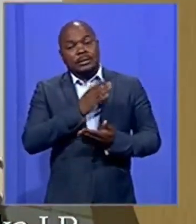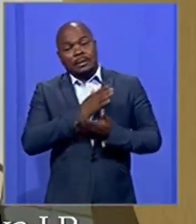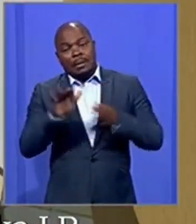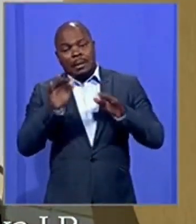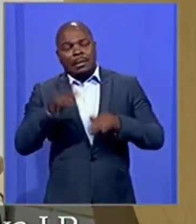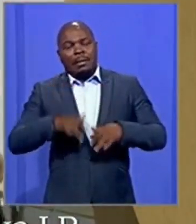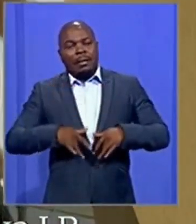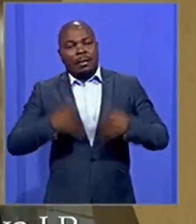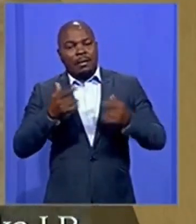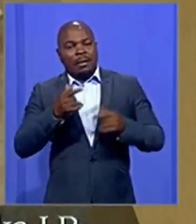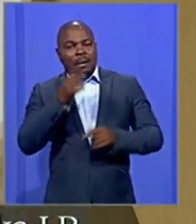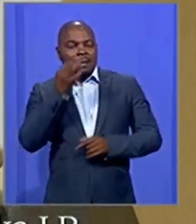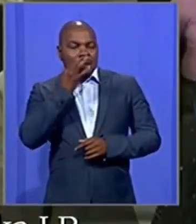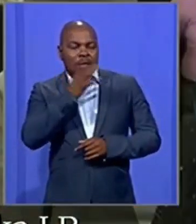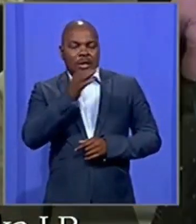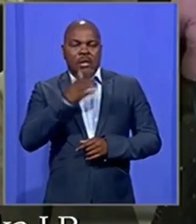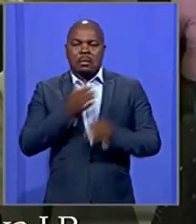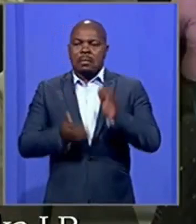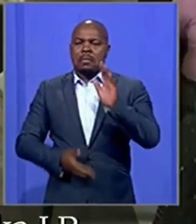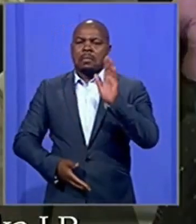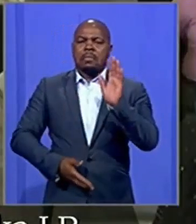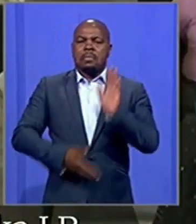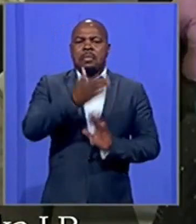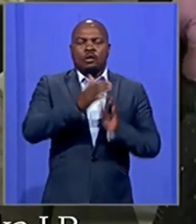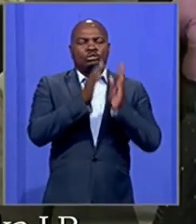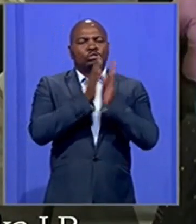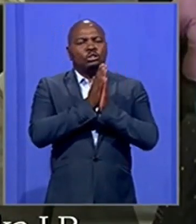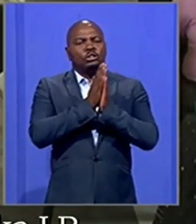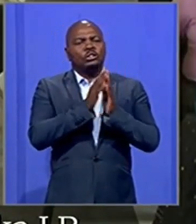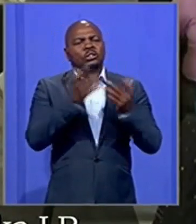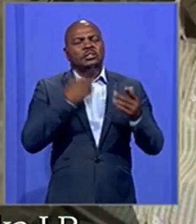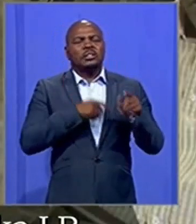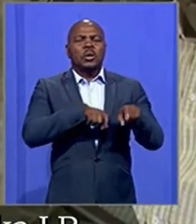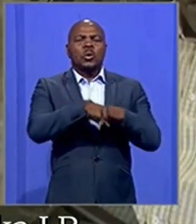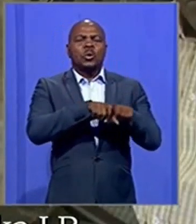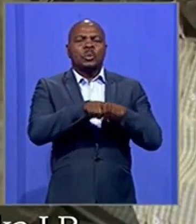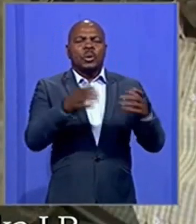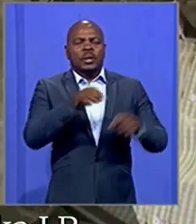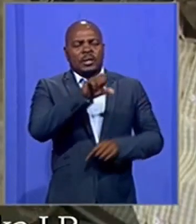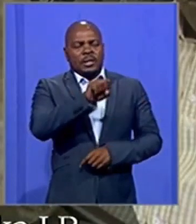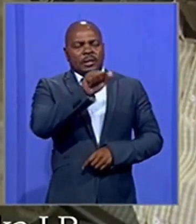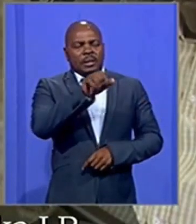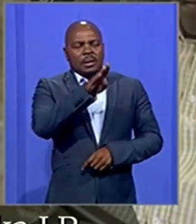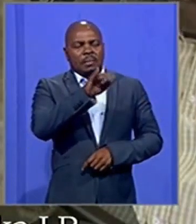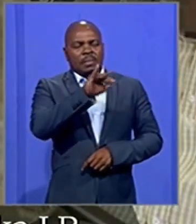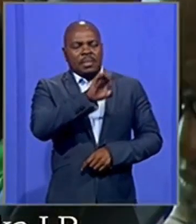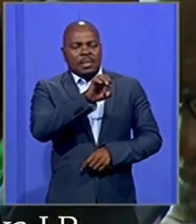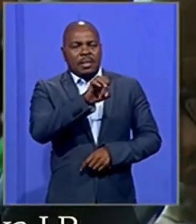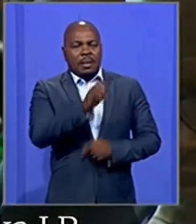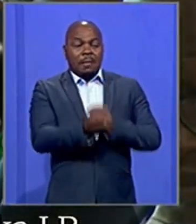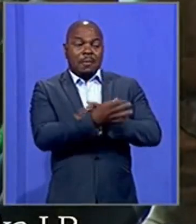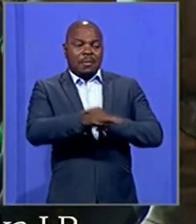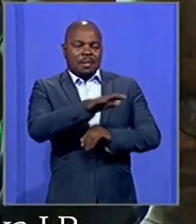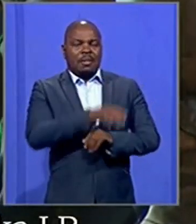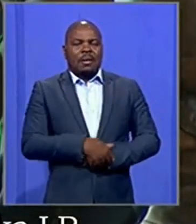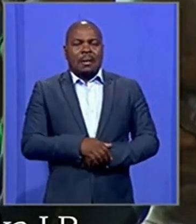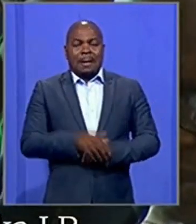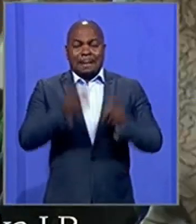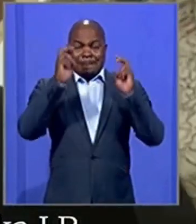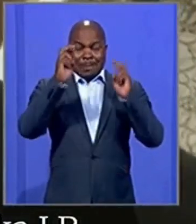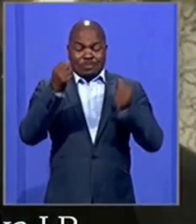pese be rwele maloko a kereke go ya phadišano ya khwaere ka Sabi province ya Mpumalanga go be wa ge mootledi wa pese e be o tlela ka lebelo